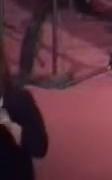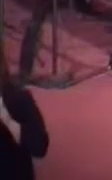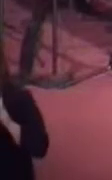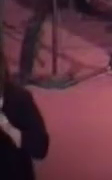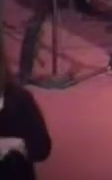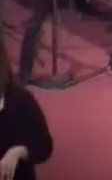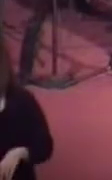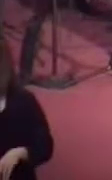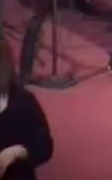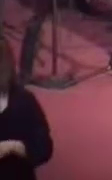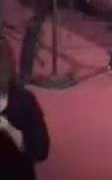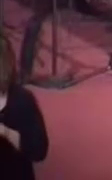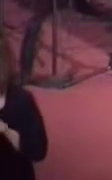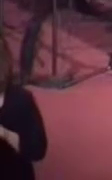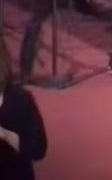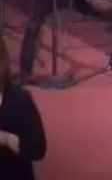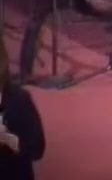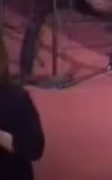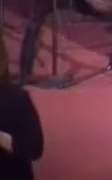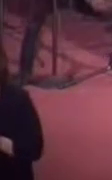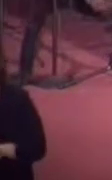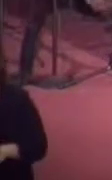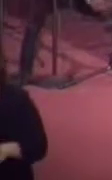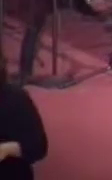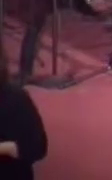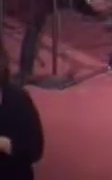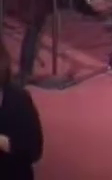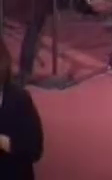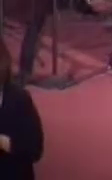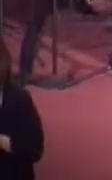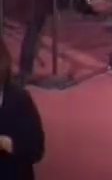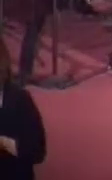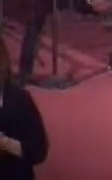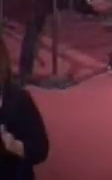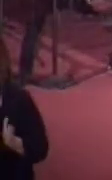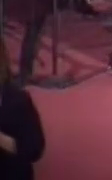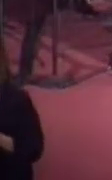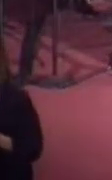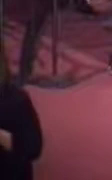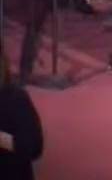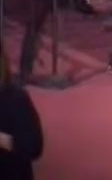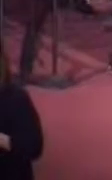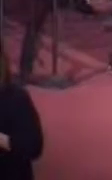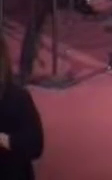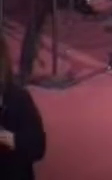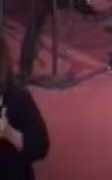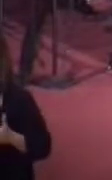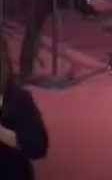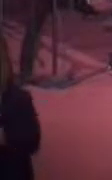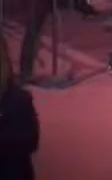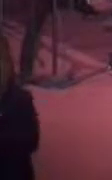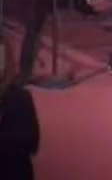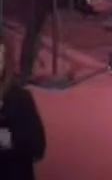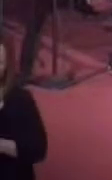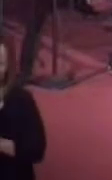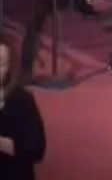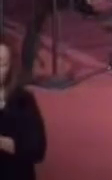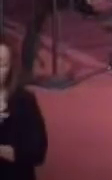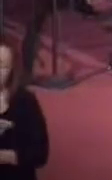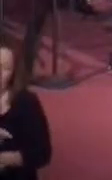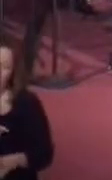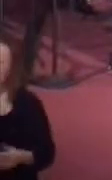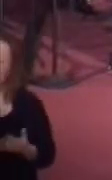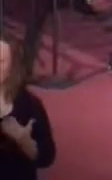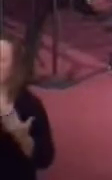go astray, but those who plan what is good find love and faithfulness. And here's Daniel probably thinking, hold on a second,